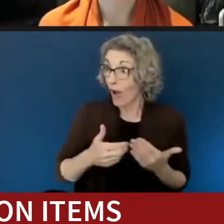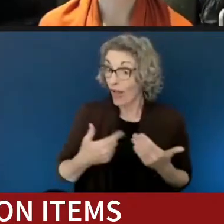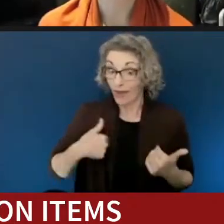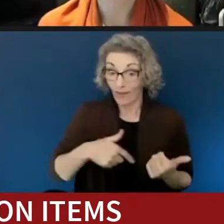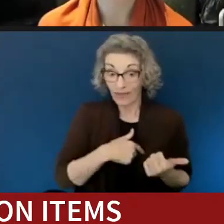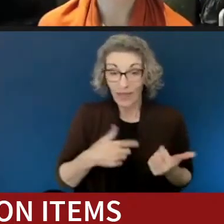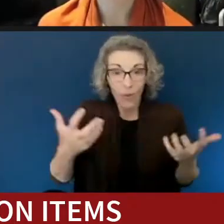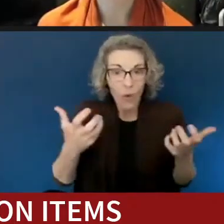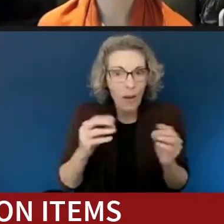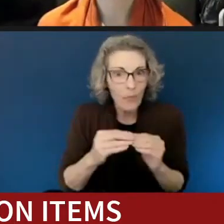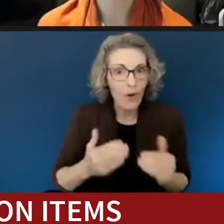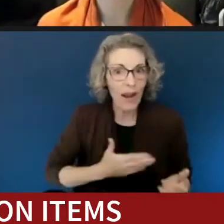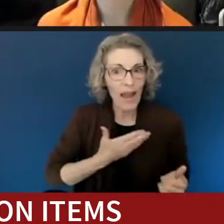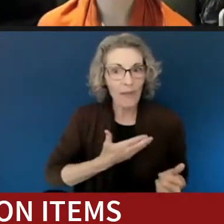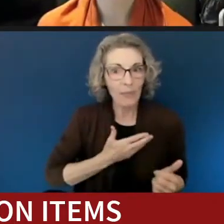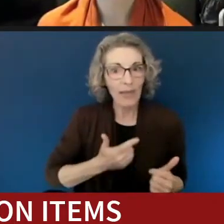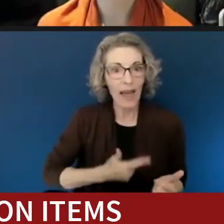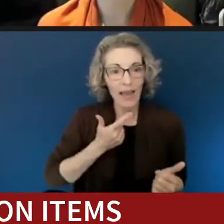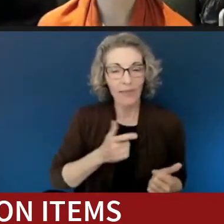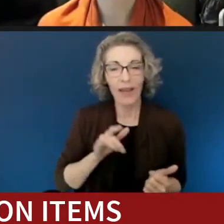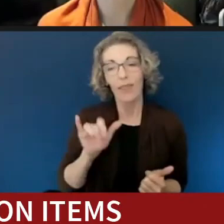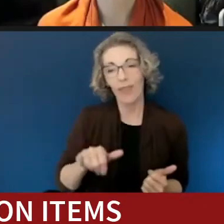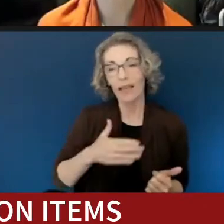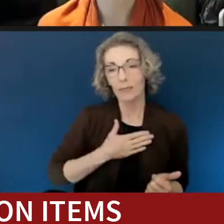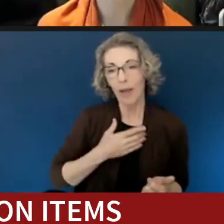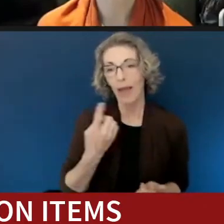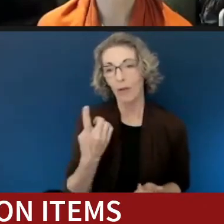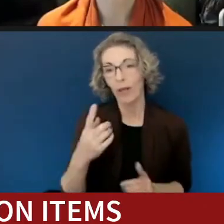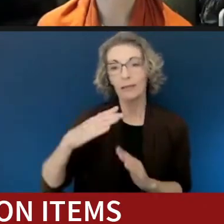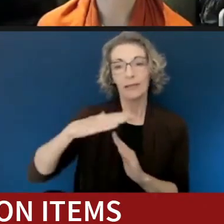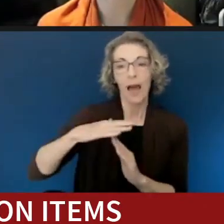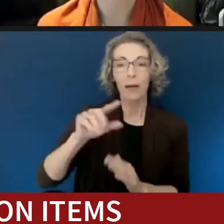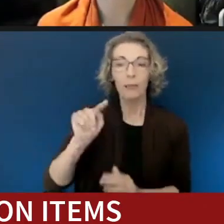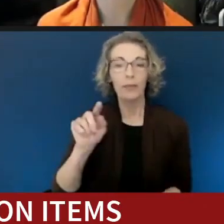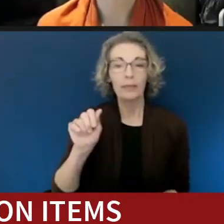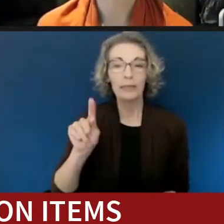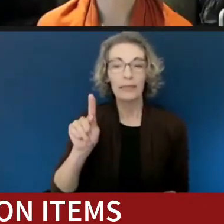would say is our takeaway or my takeaway from today.